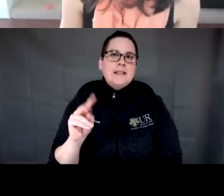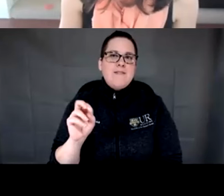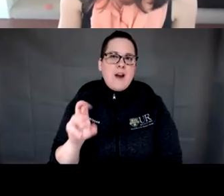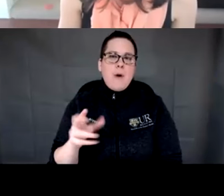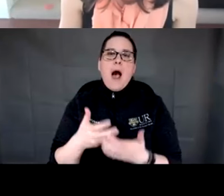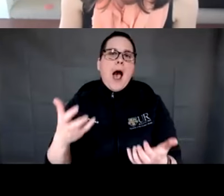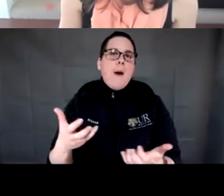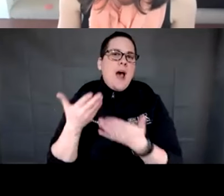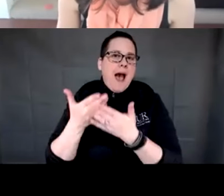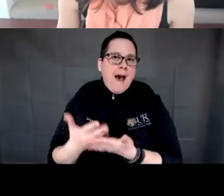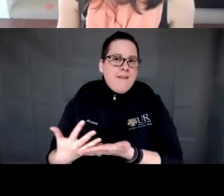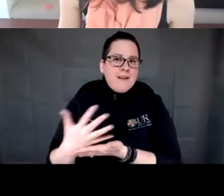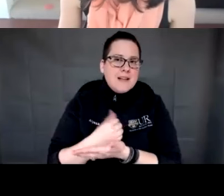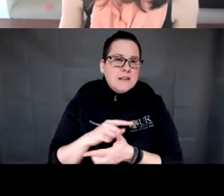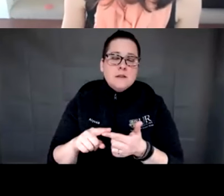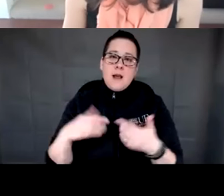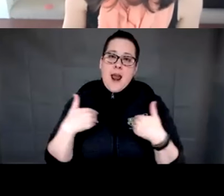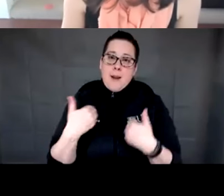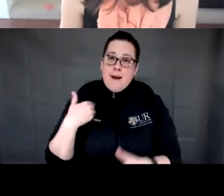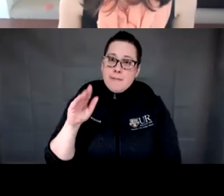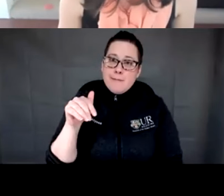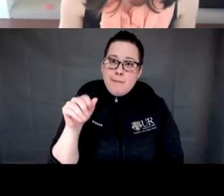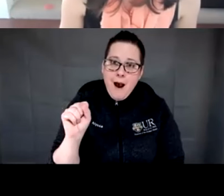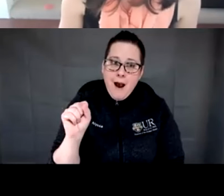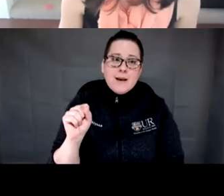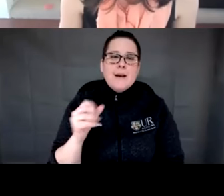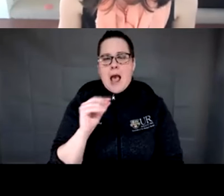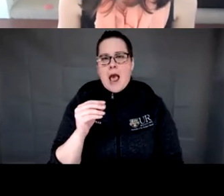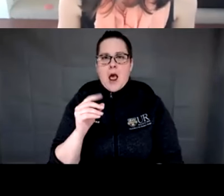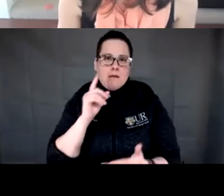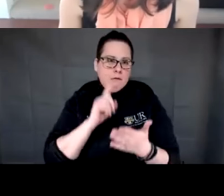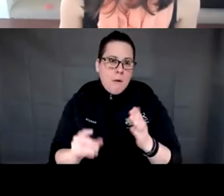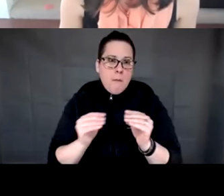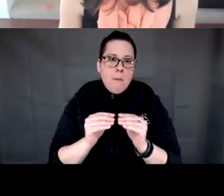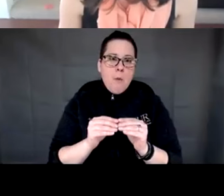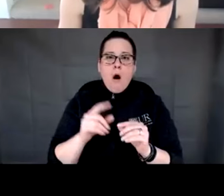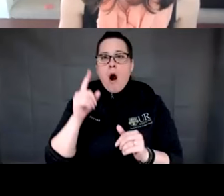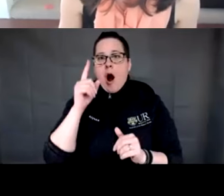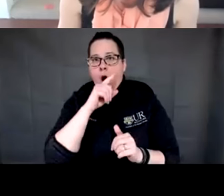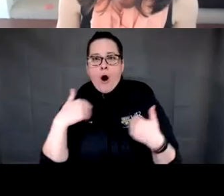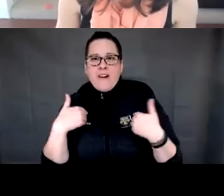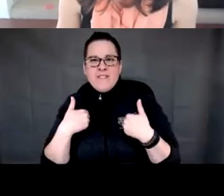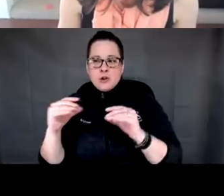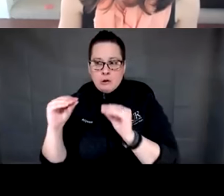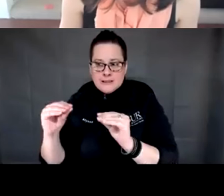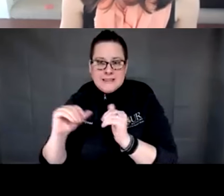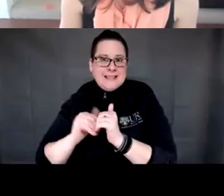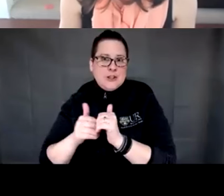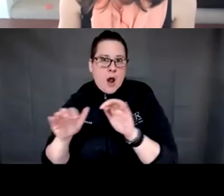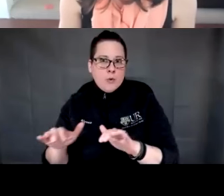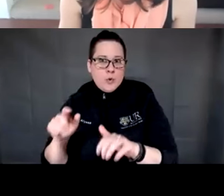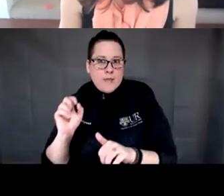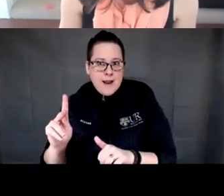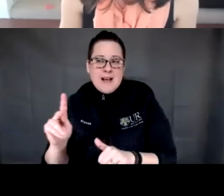is accumulated or how biased the animal is. And we can also gain further insight from artificial organisms that we can train to do the task that might